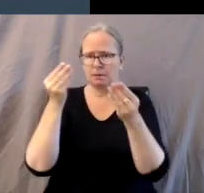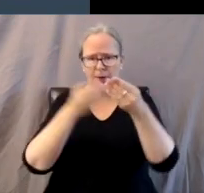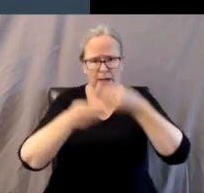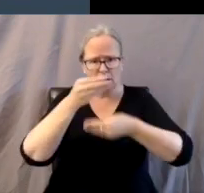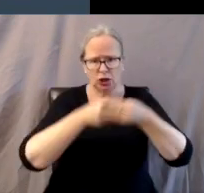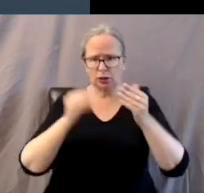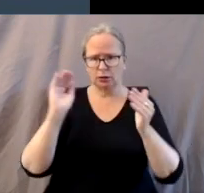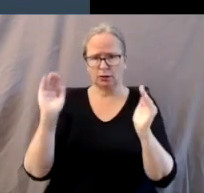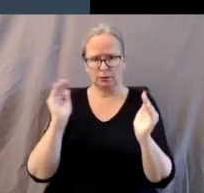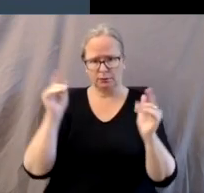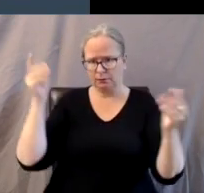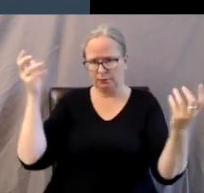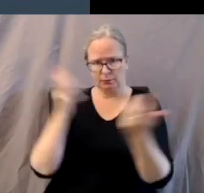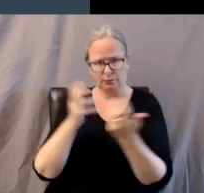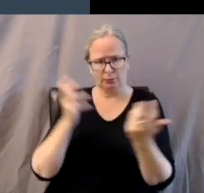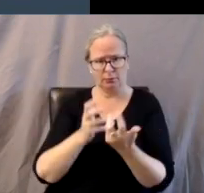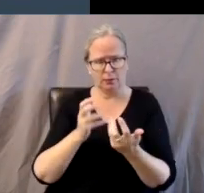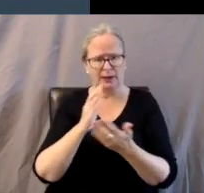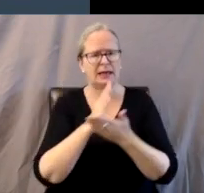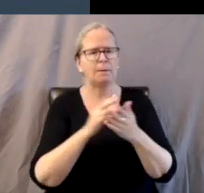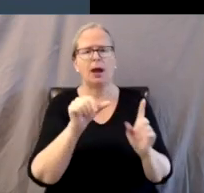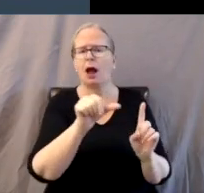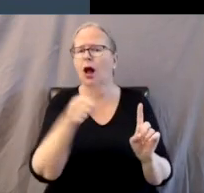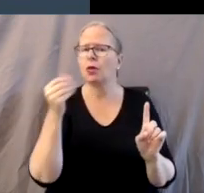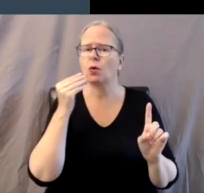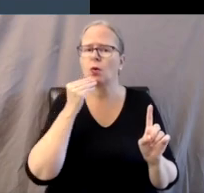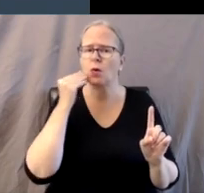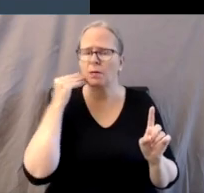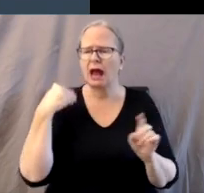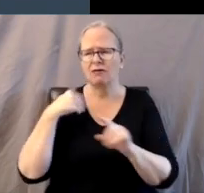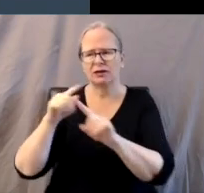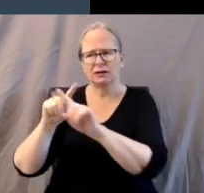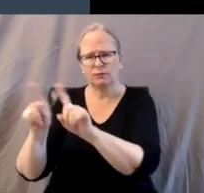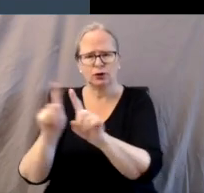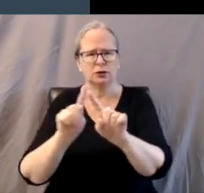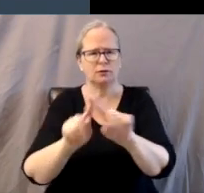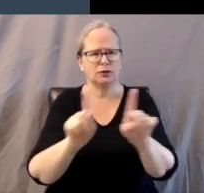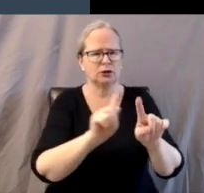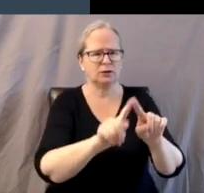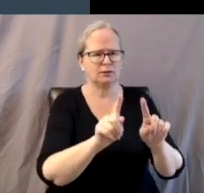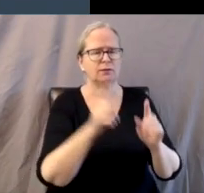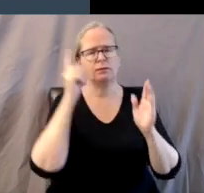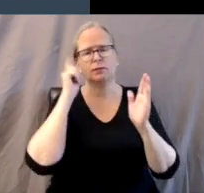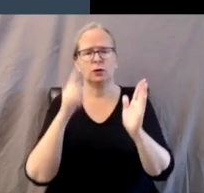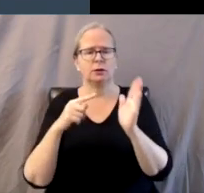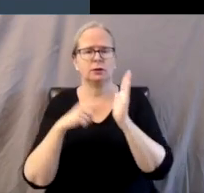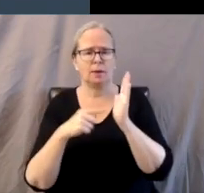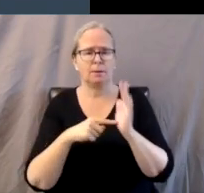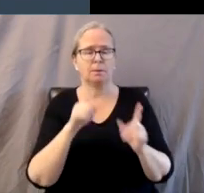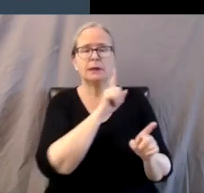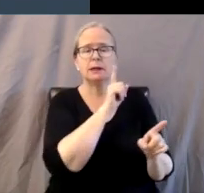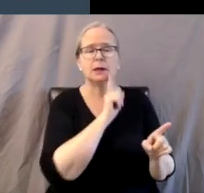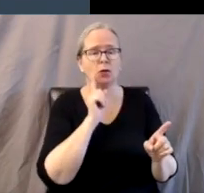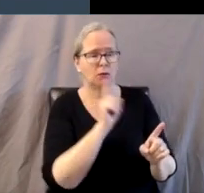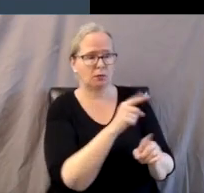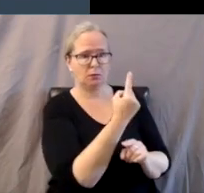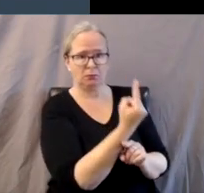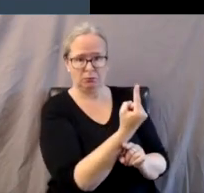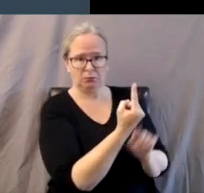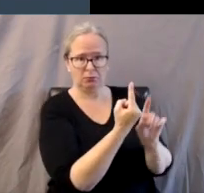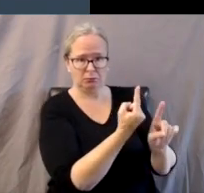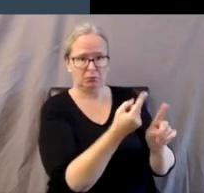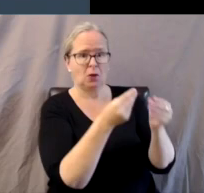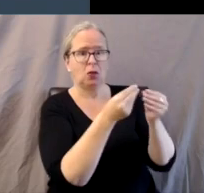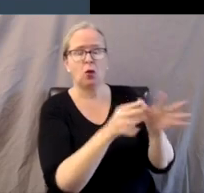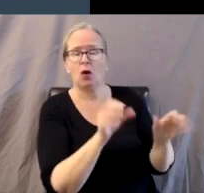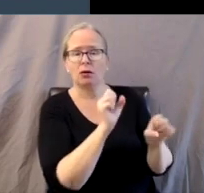size and the household income. So someone who is going to be single and has lost their job and